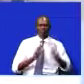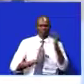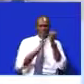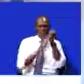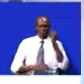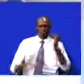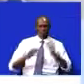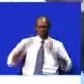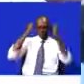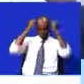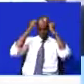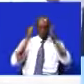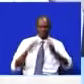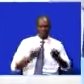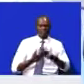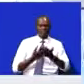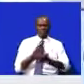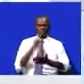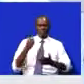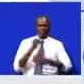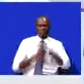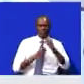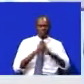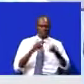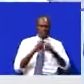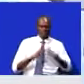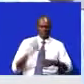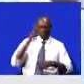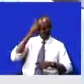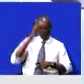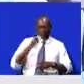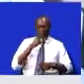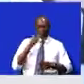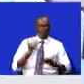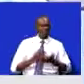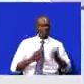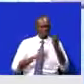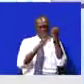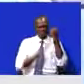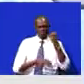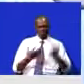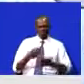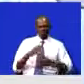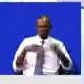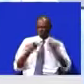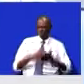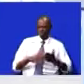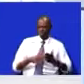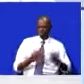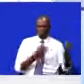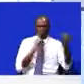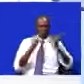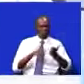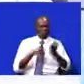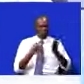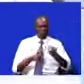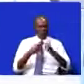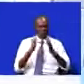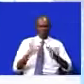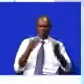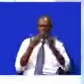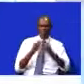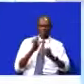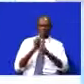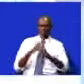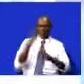bini koro wakonyo each and every year. Okonyowa kaka jonyuol mane ok nyal ma samoro nyithindgi ne dhi rem. Wago erokamano maduong' ahinya